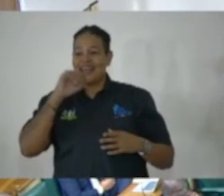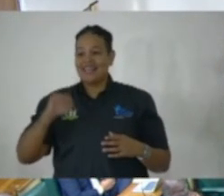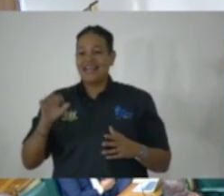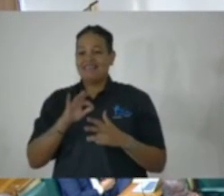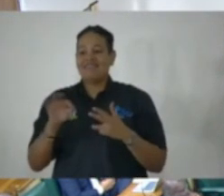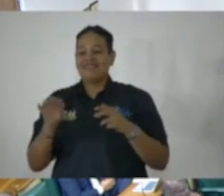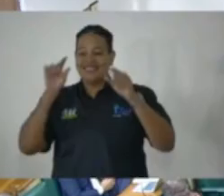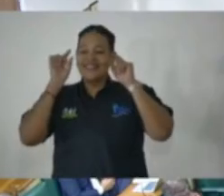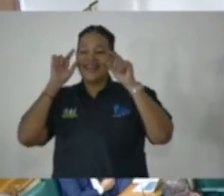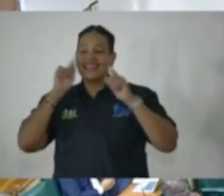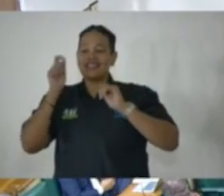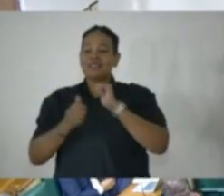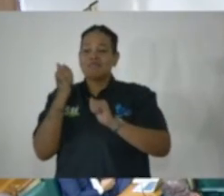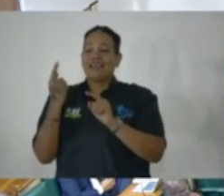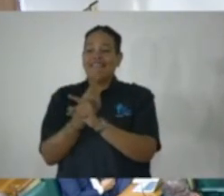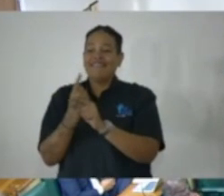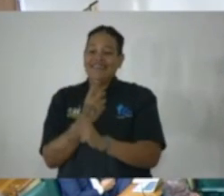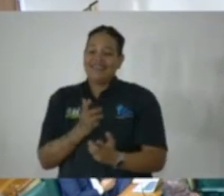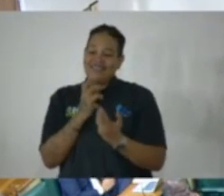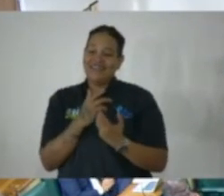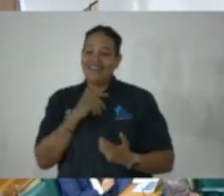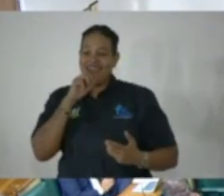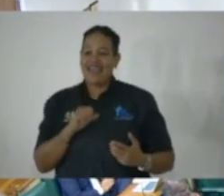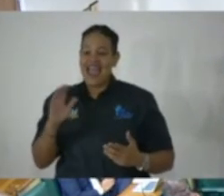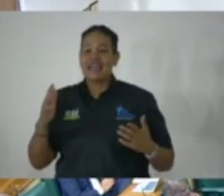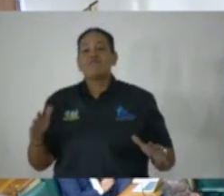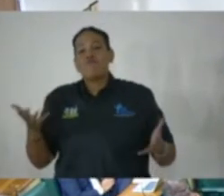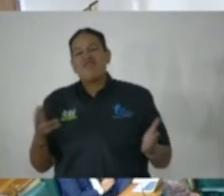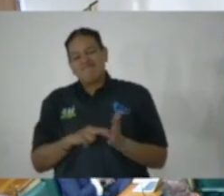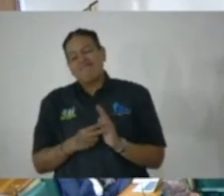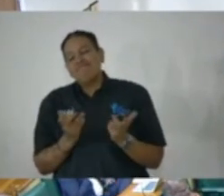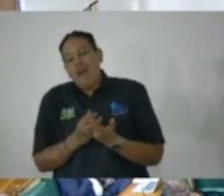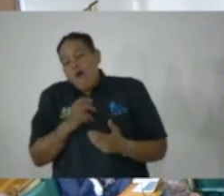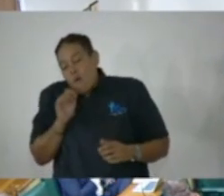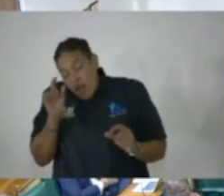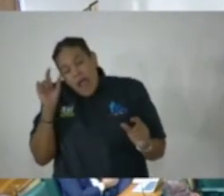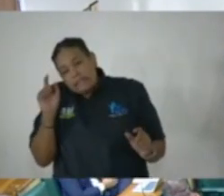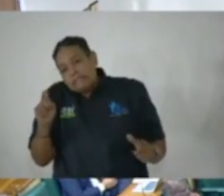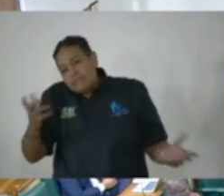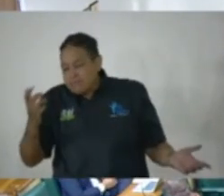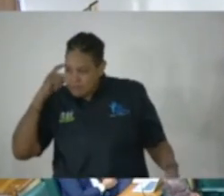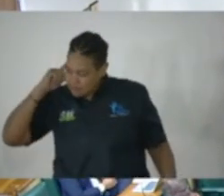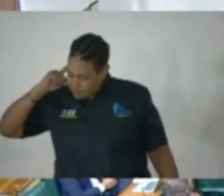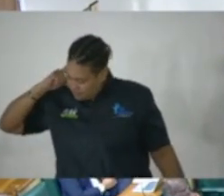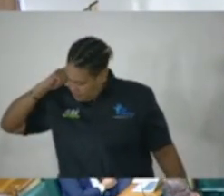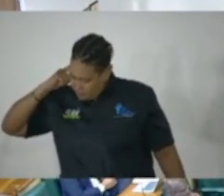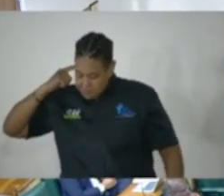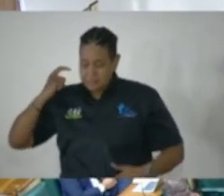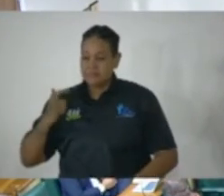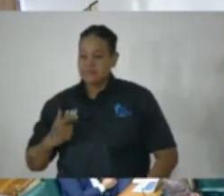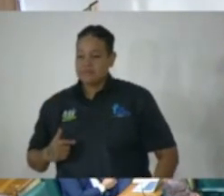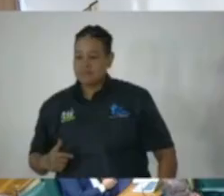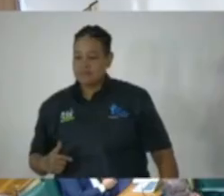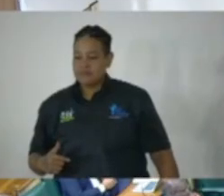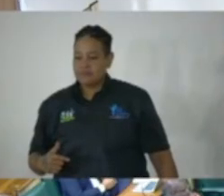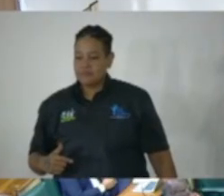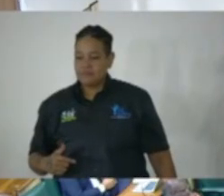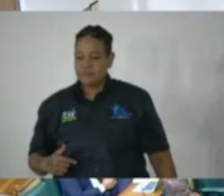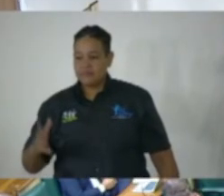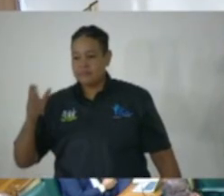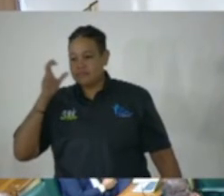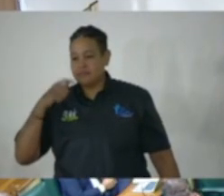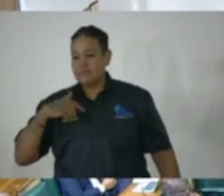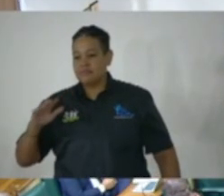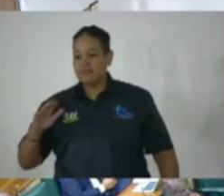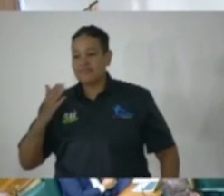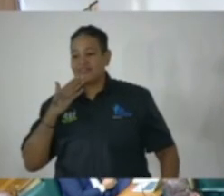choose the glasses that's most appropriate. Embarrassing! Mr. President, or the mics. Everybody in there, thank